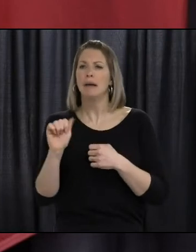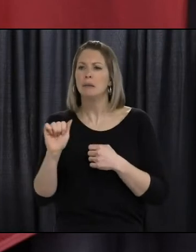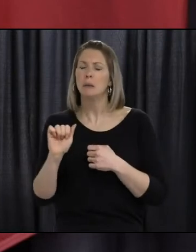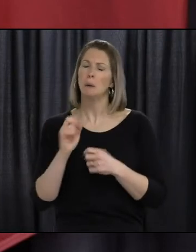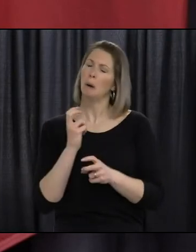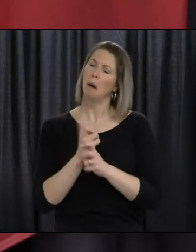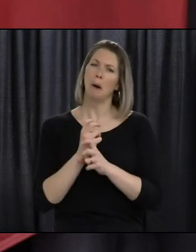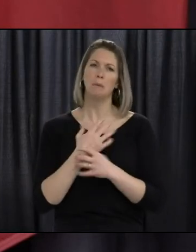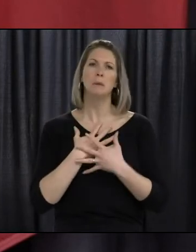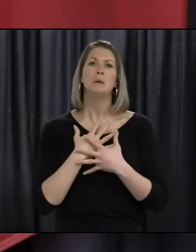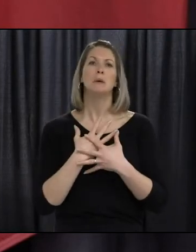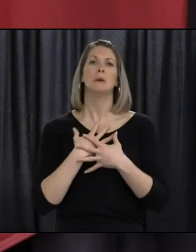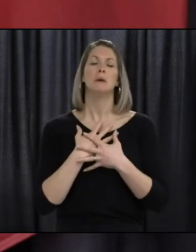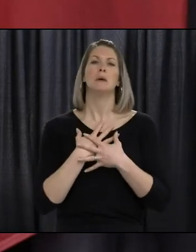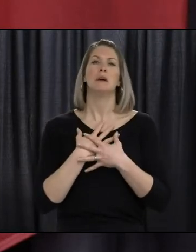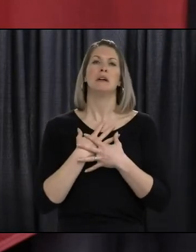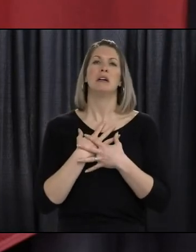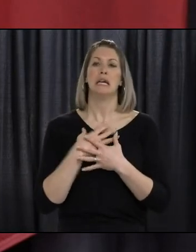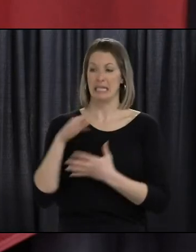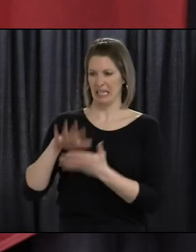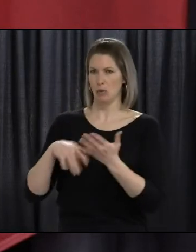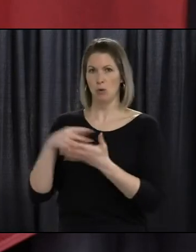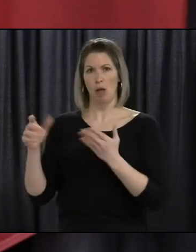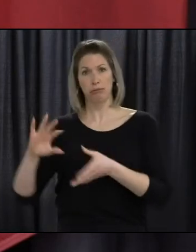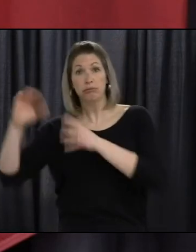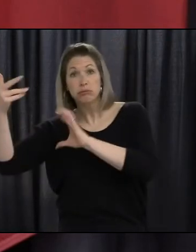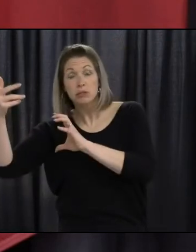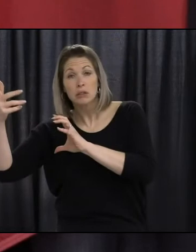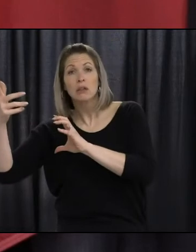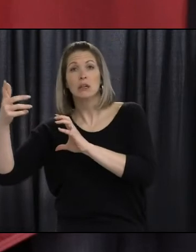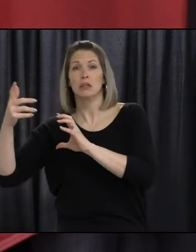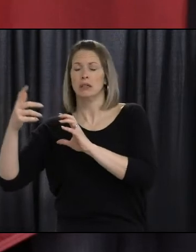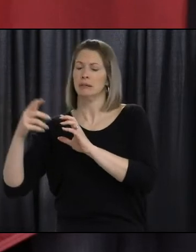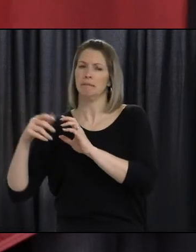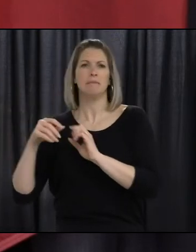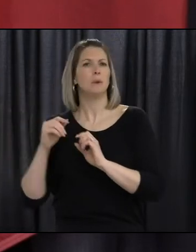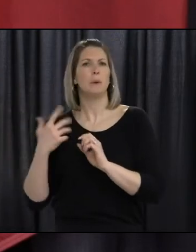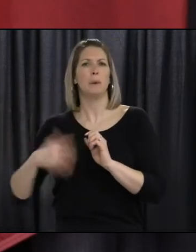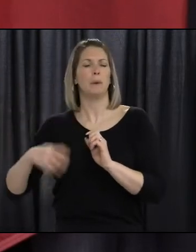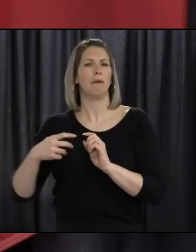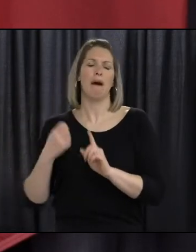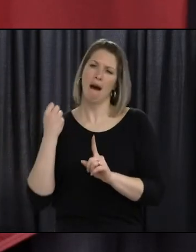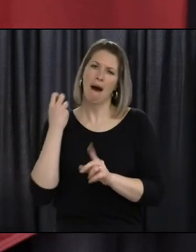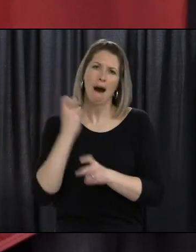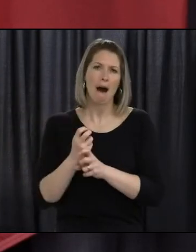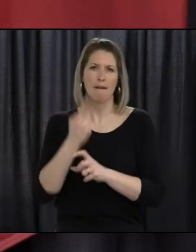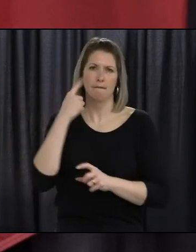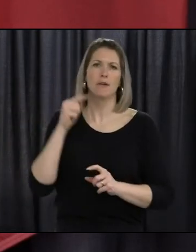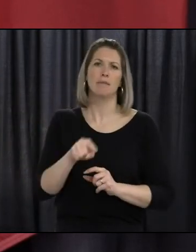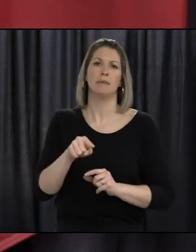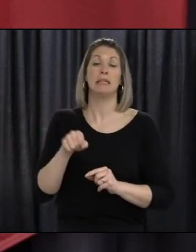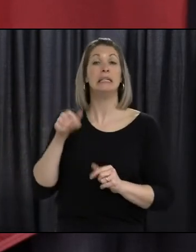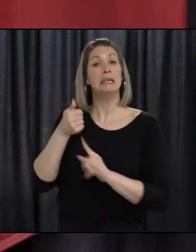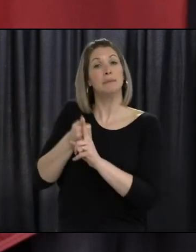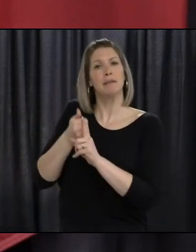life. He also went on to say that he was now afraid to go and get groceries and other